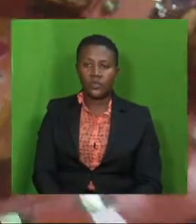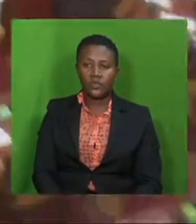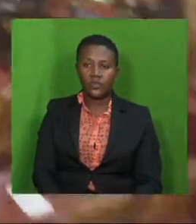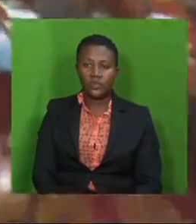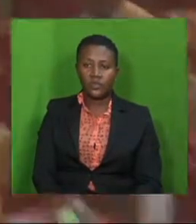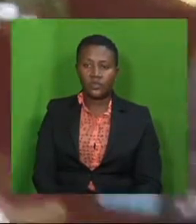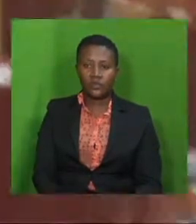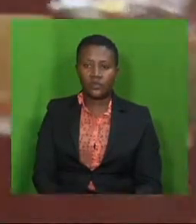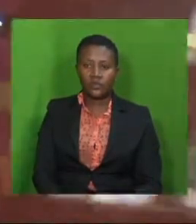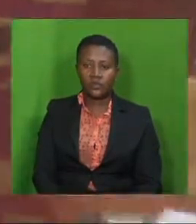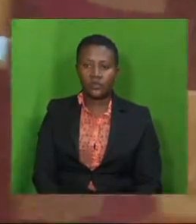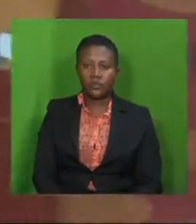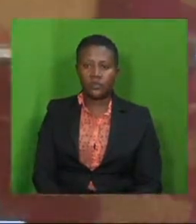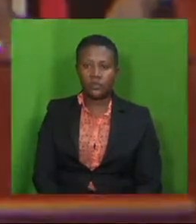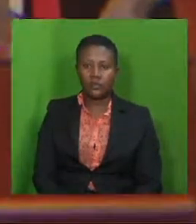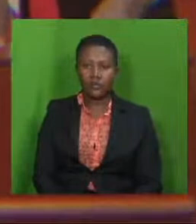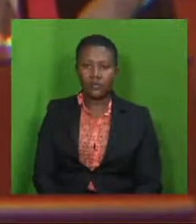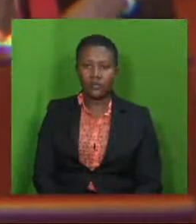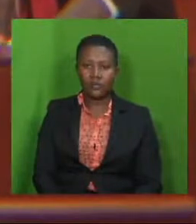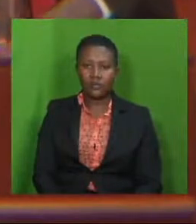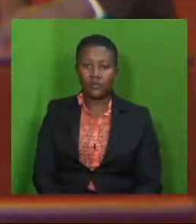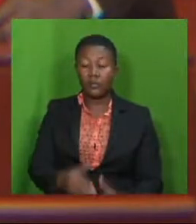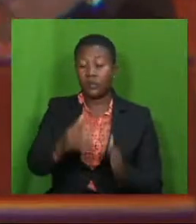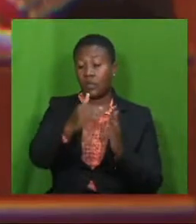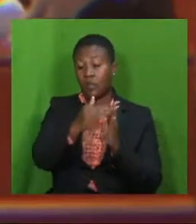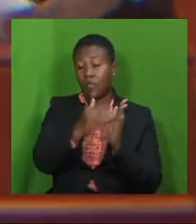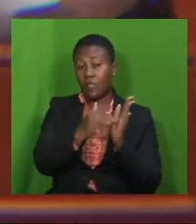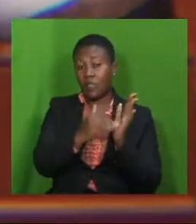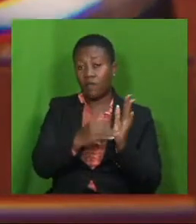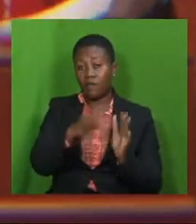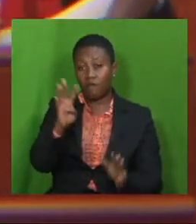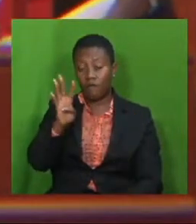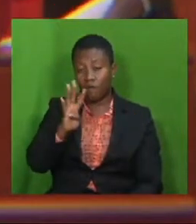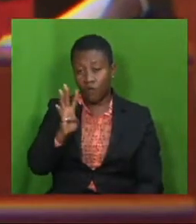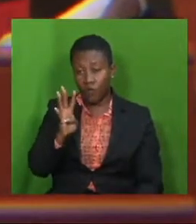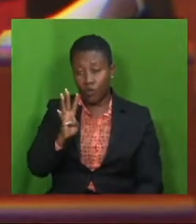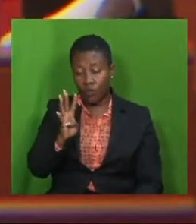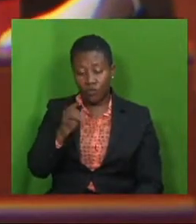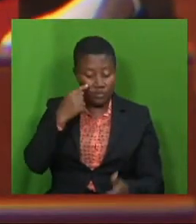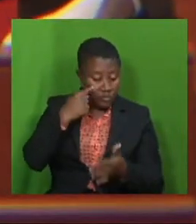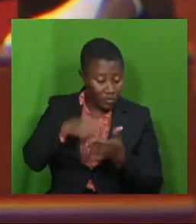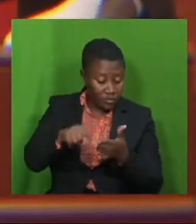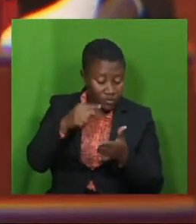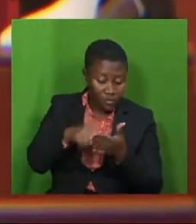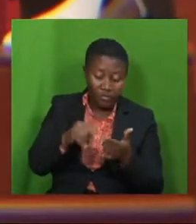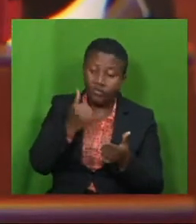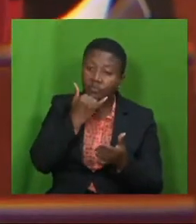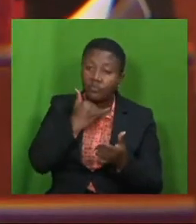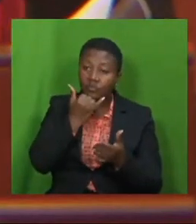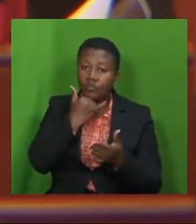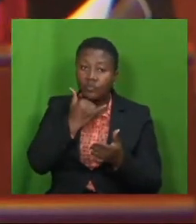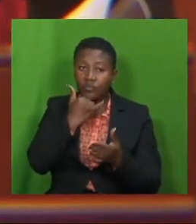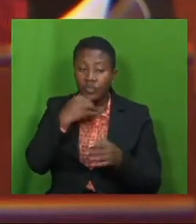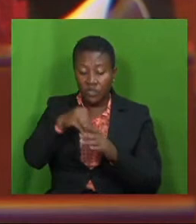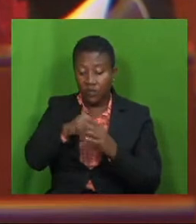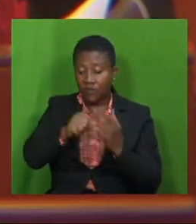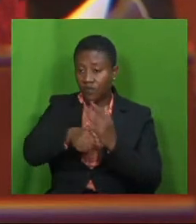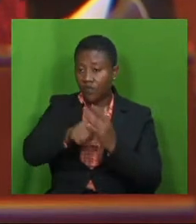We now move to item 4, correction of votes and proceedings and official